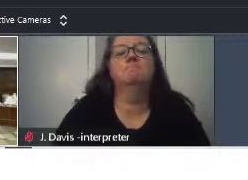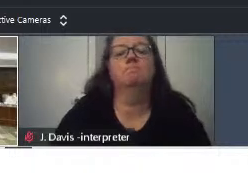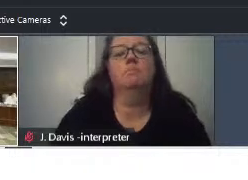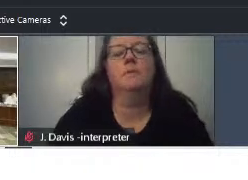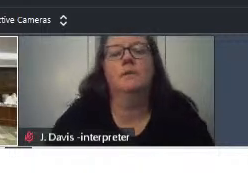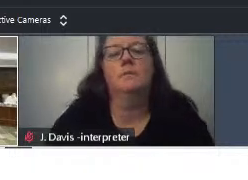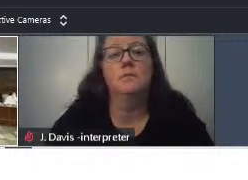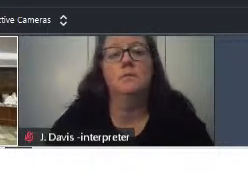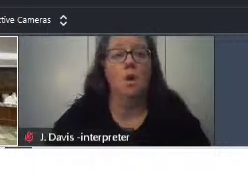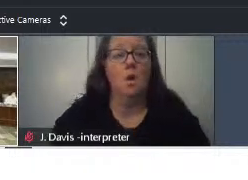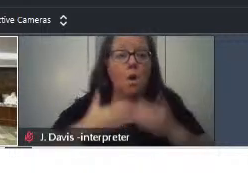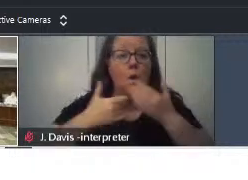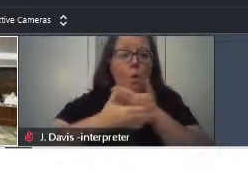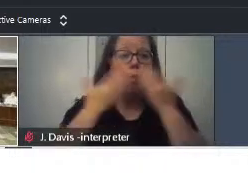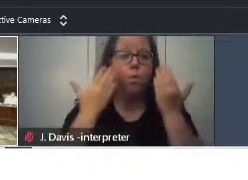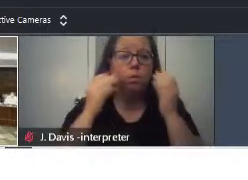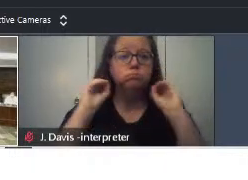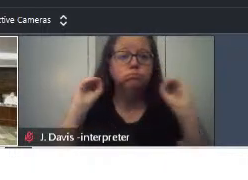No questions.